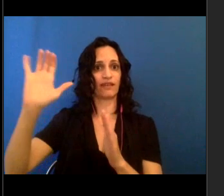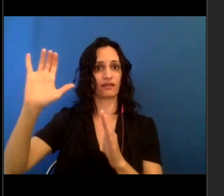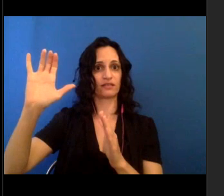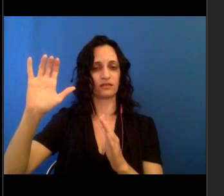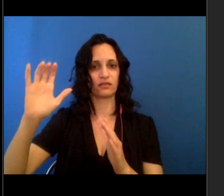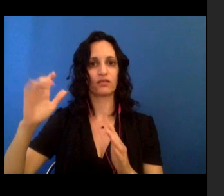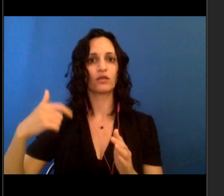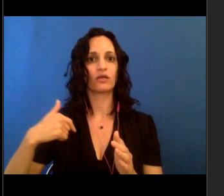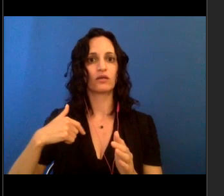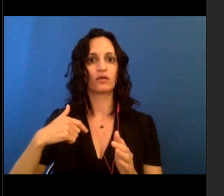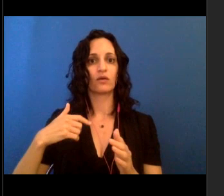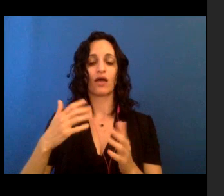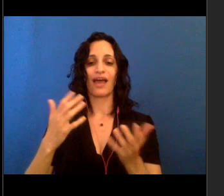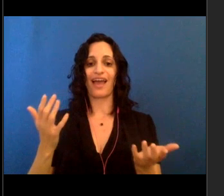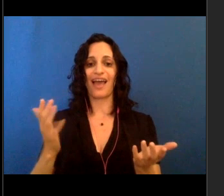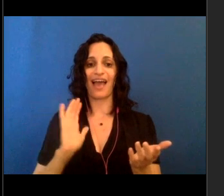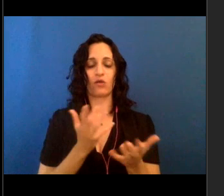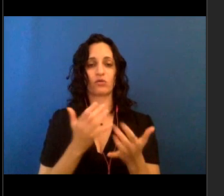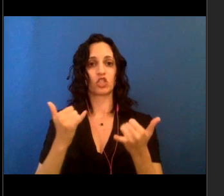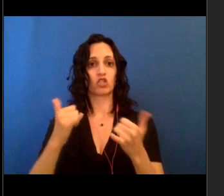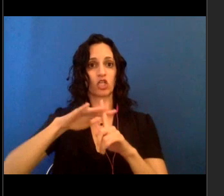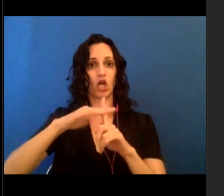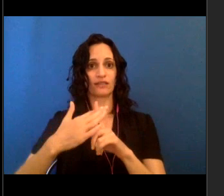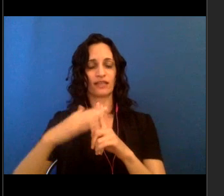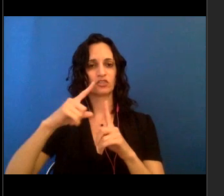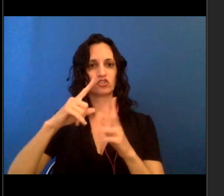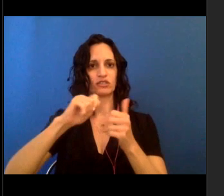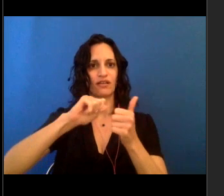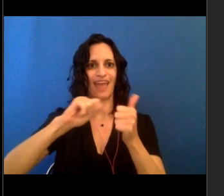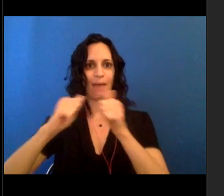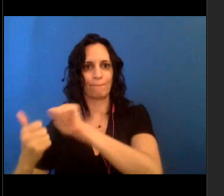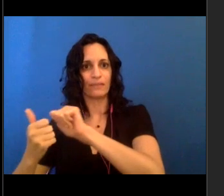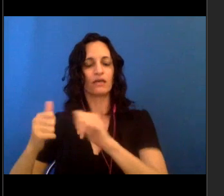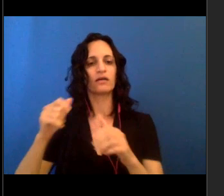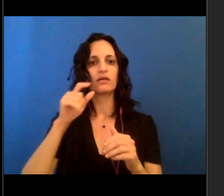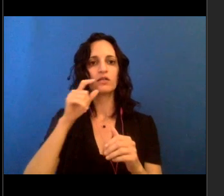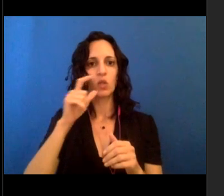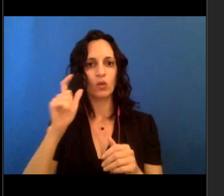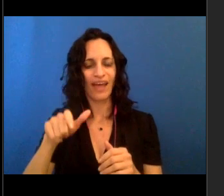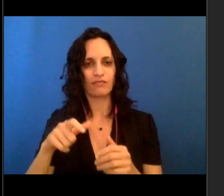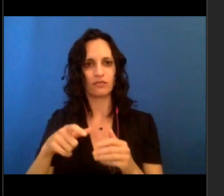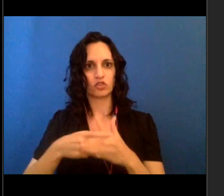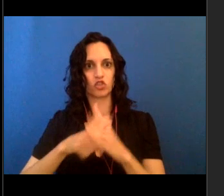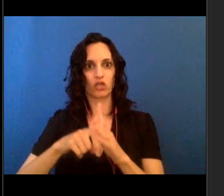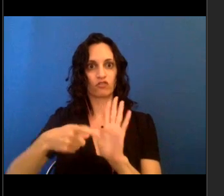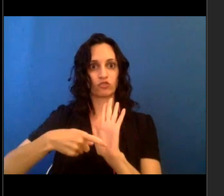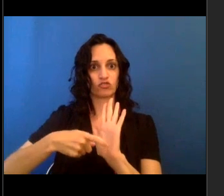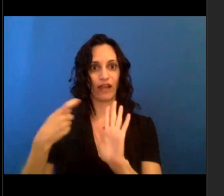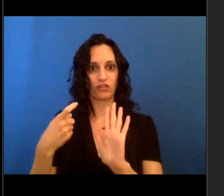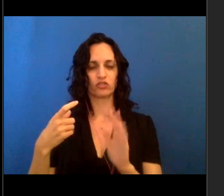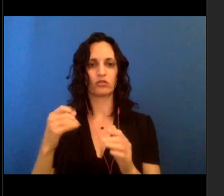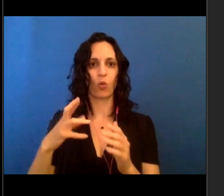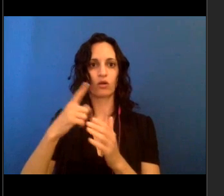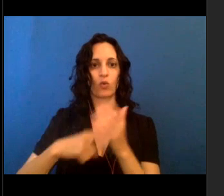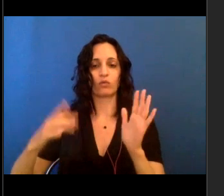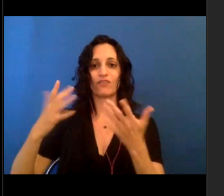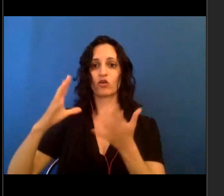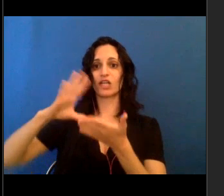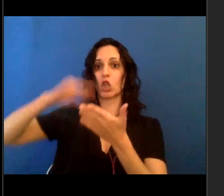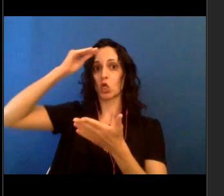to whatever our current context is rather than having to start from scratch or overhaul what we learned or sort of self-taught if we didn't have a lot of